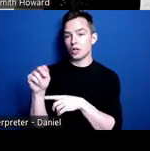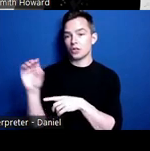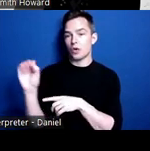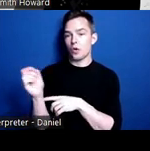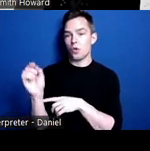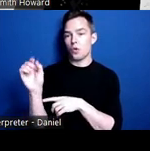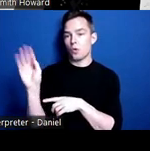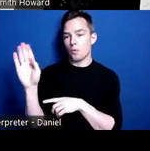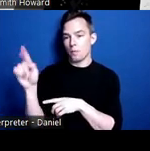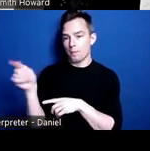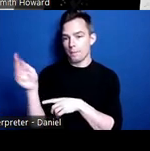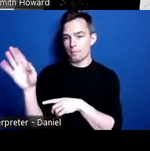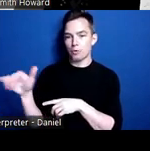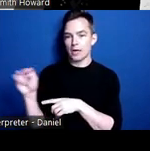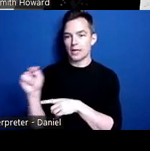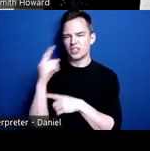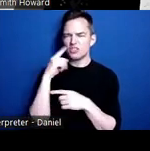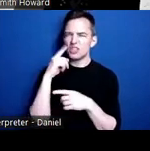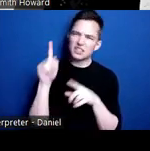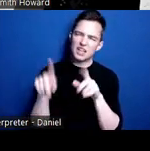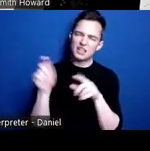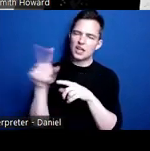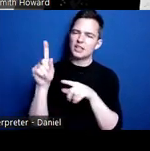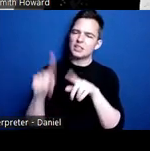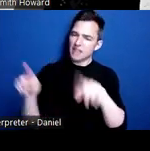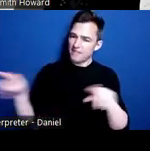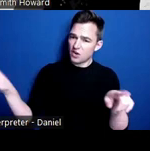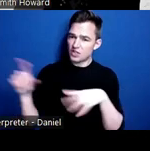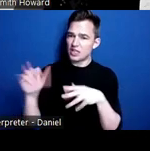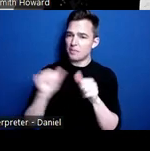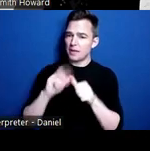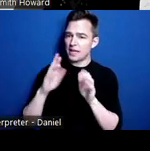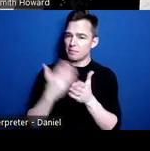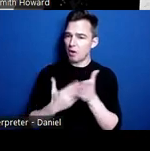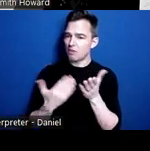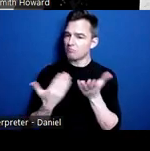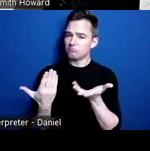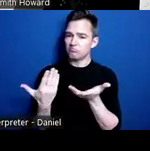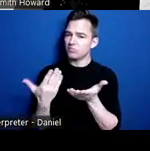think diversity plays a part in the way services are offered?